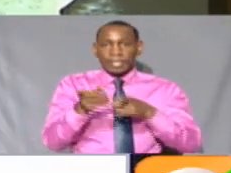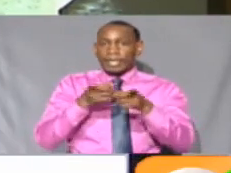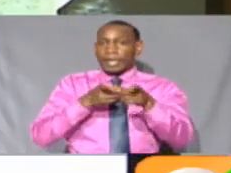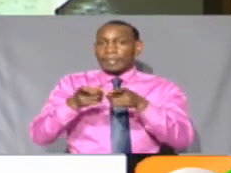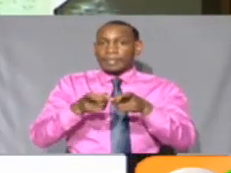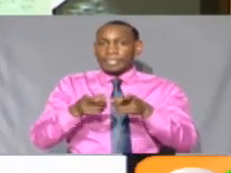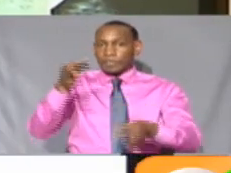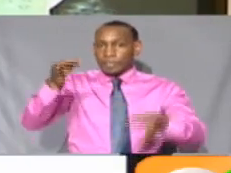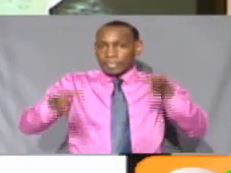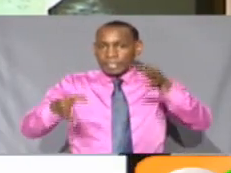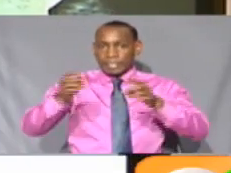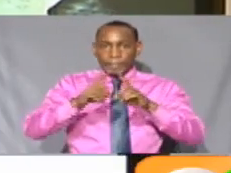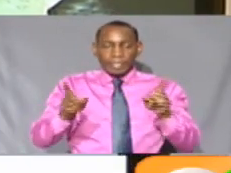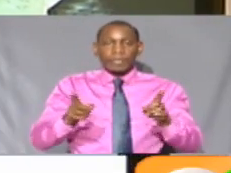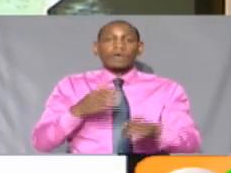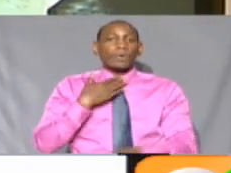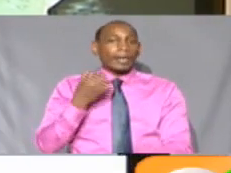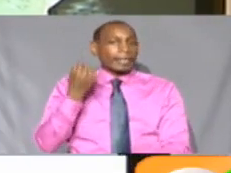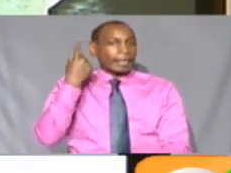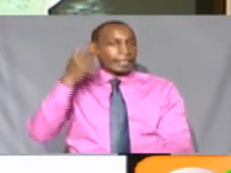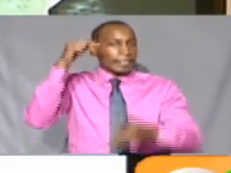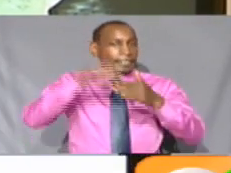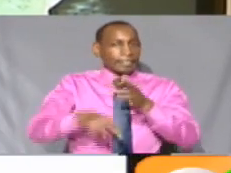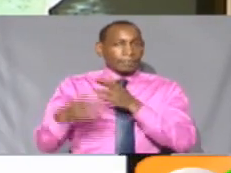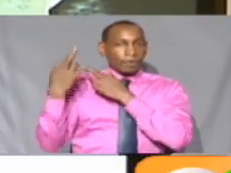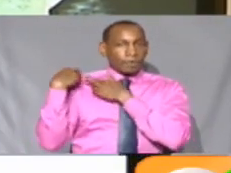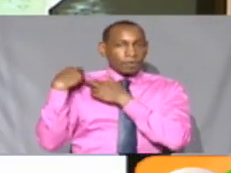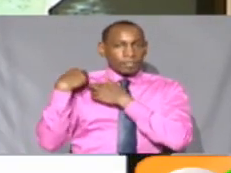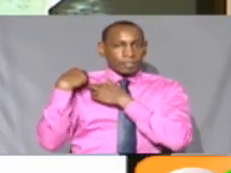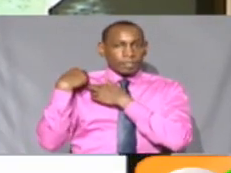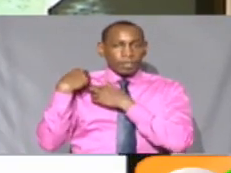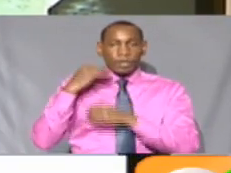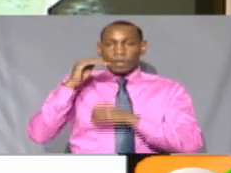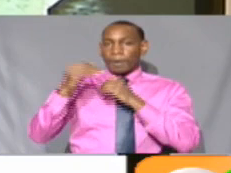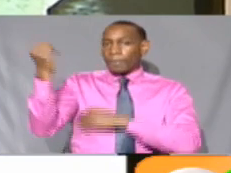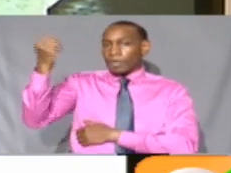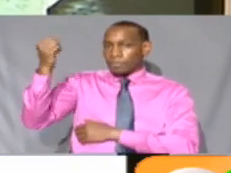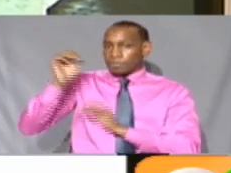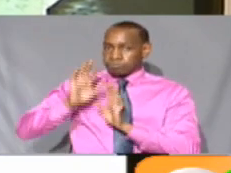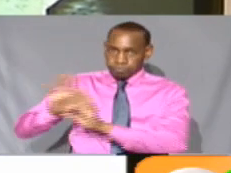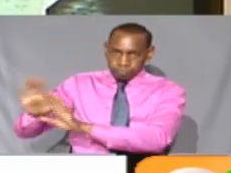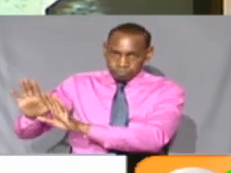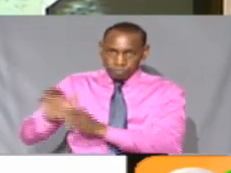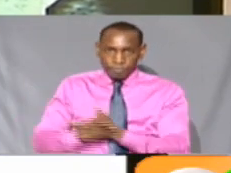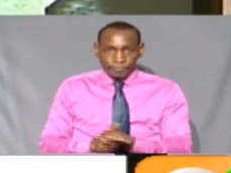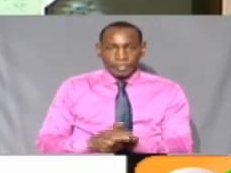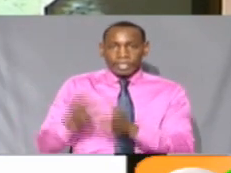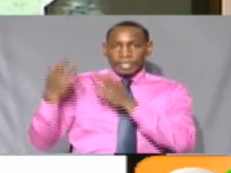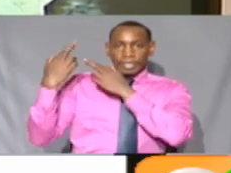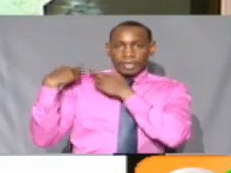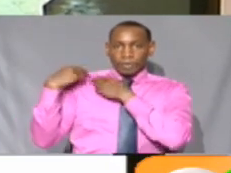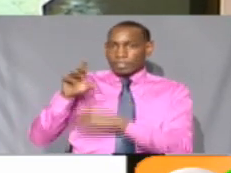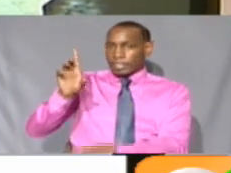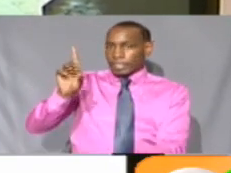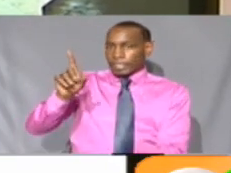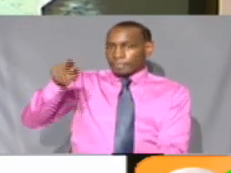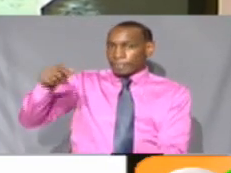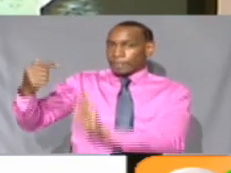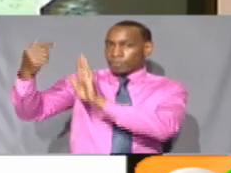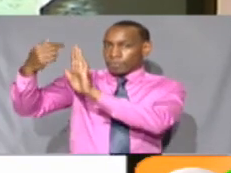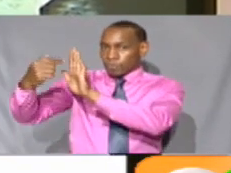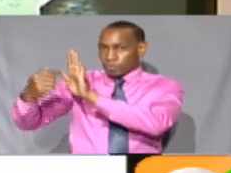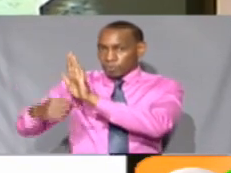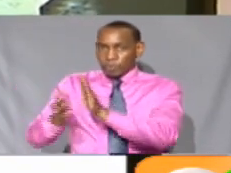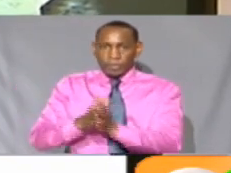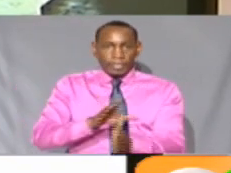of justice. But let's just try and understand the roles of them, all of the politics and fluff aside. So the roles of the DPP, what are they? And we'll get